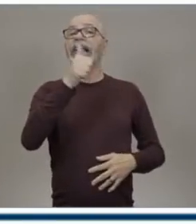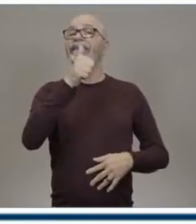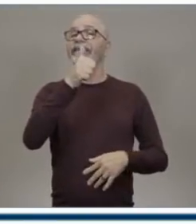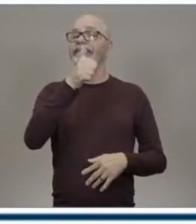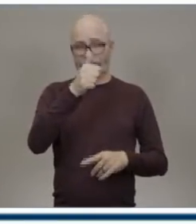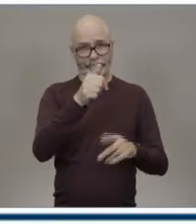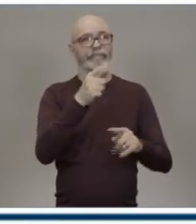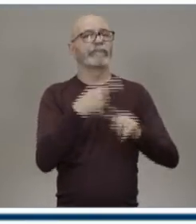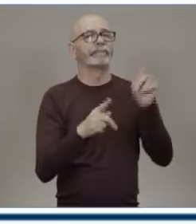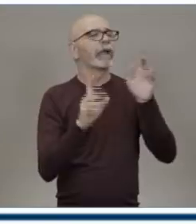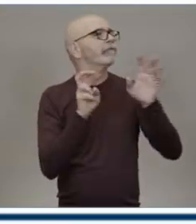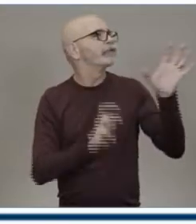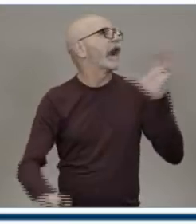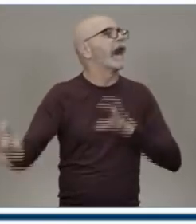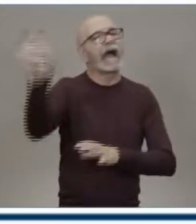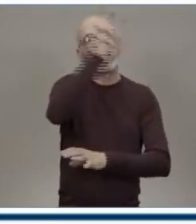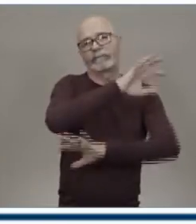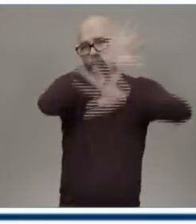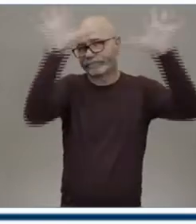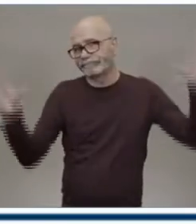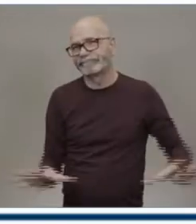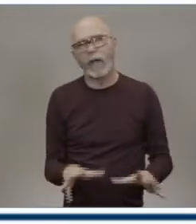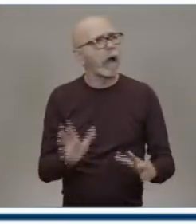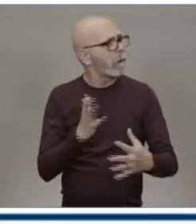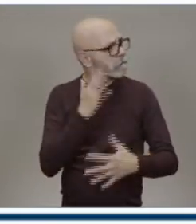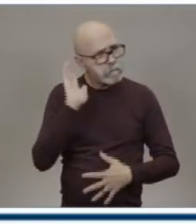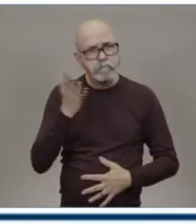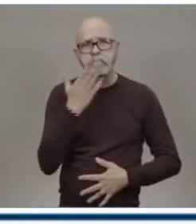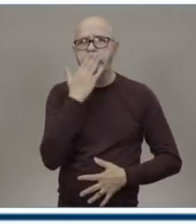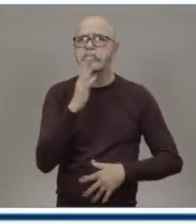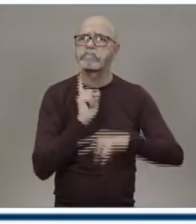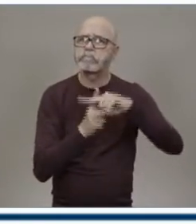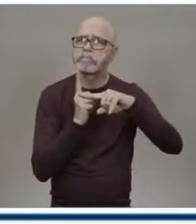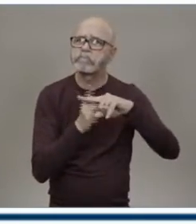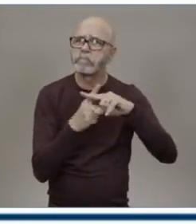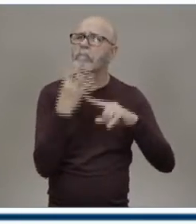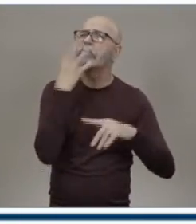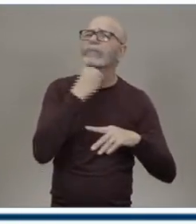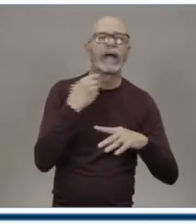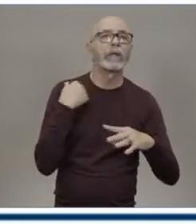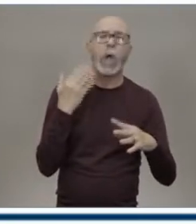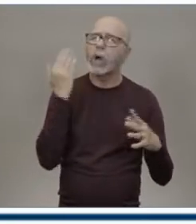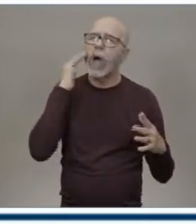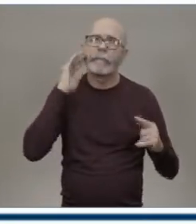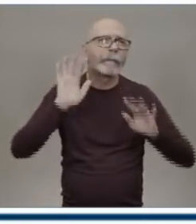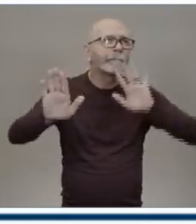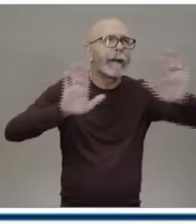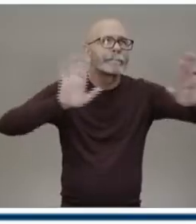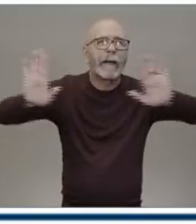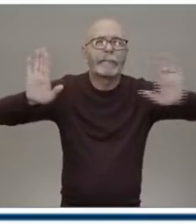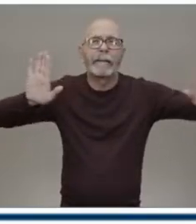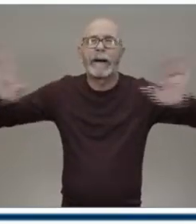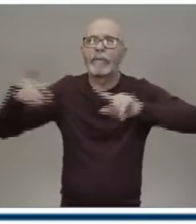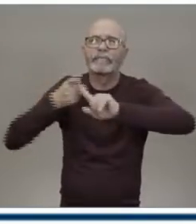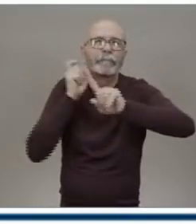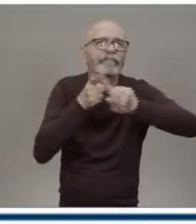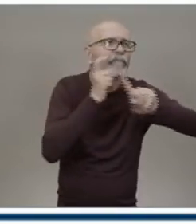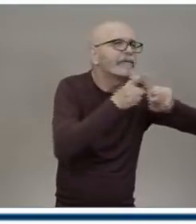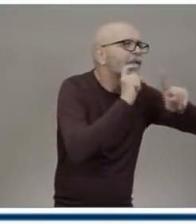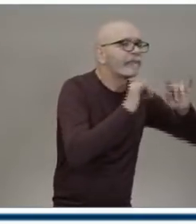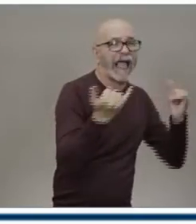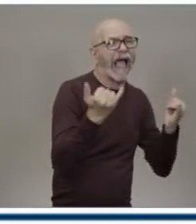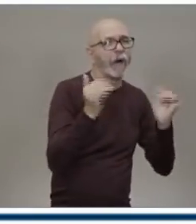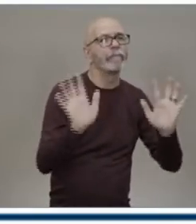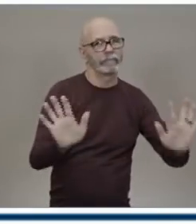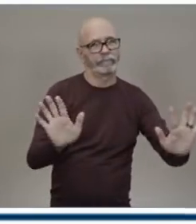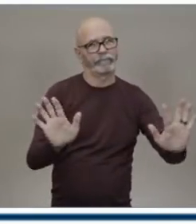are in some ways cases where we can explain where their exposure occurred. But we have 5 of